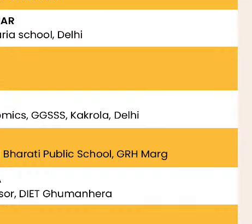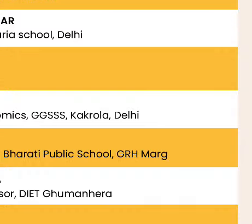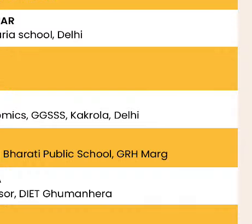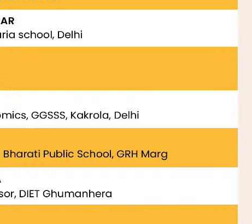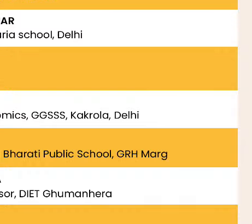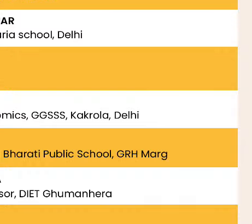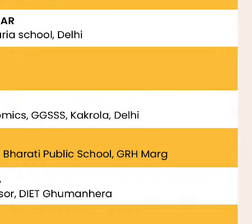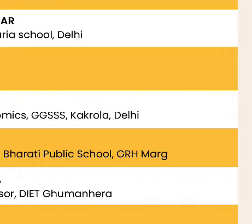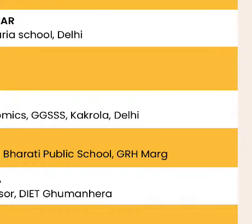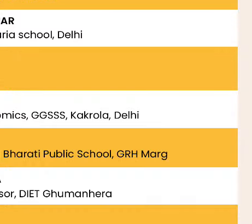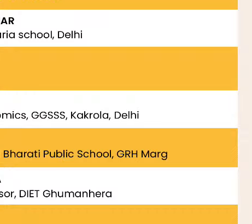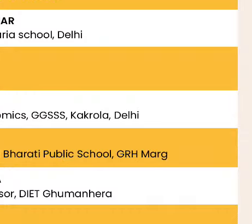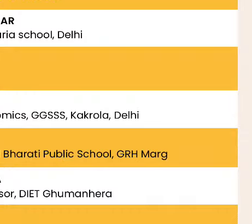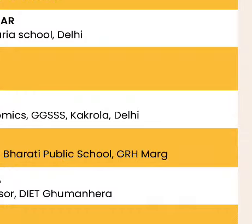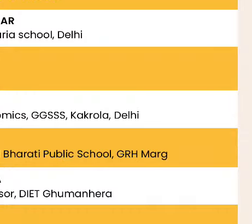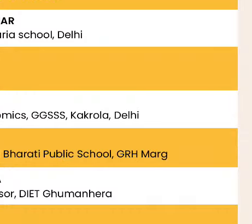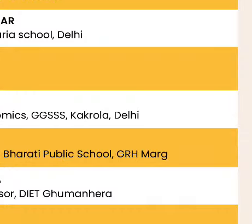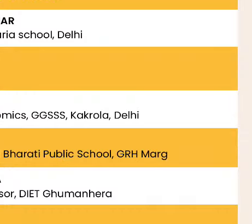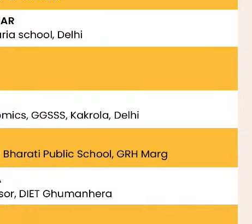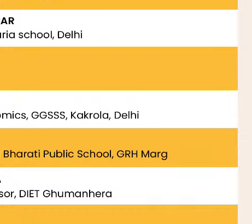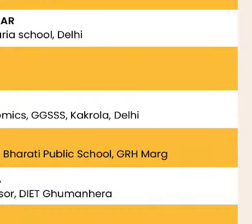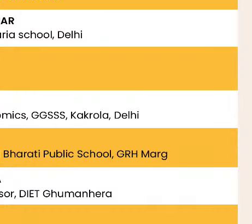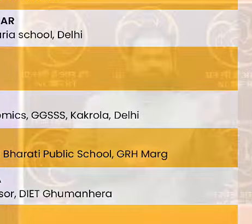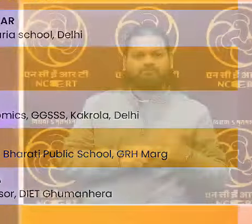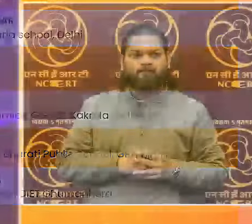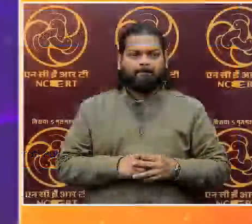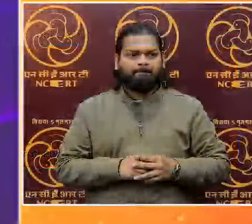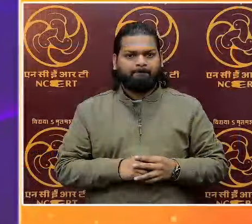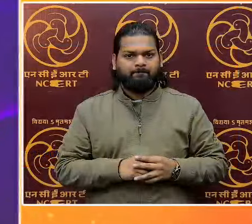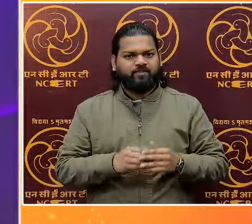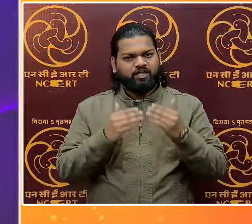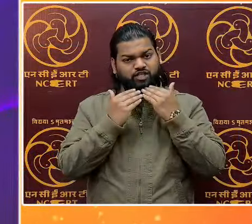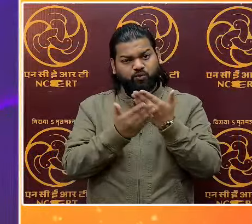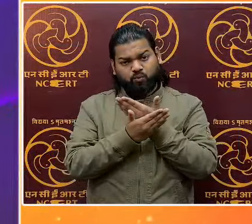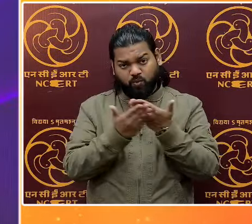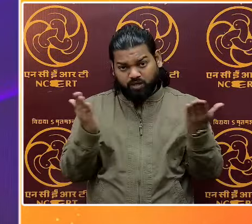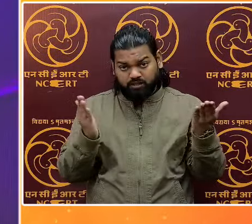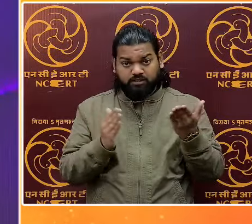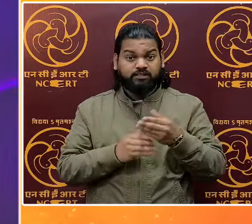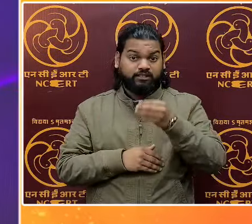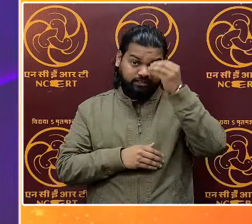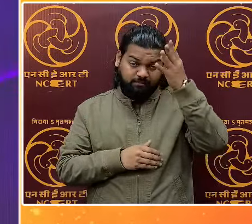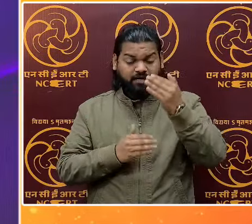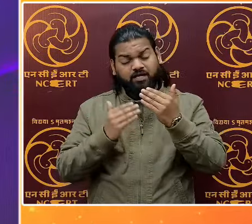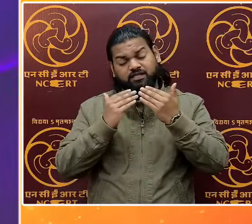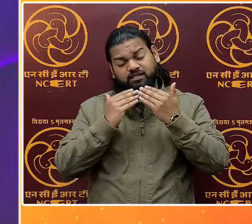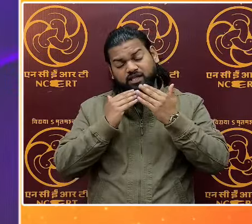of resilience is the topic for Sahyog session. Thank you so much, Mr. Nirbhay, to